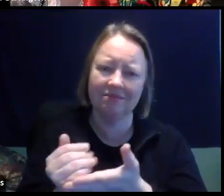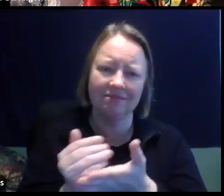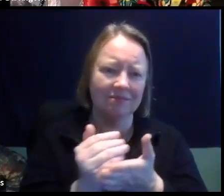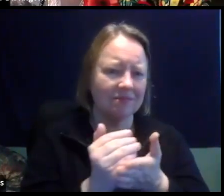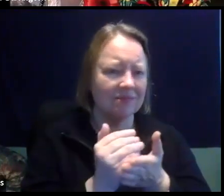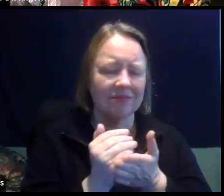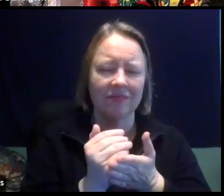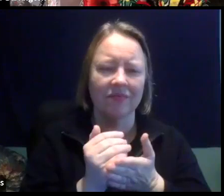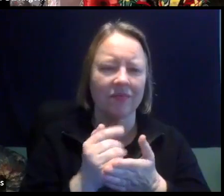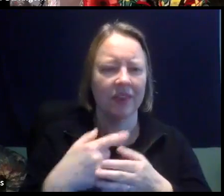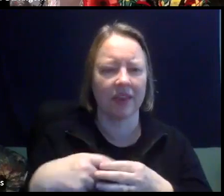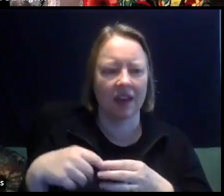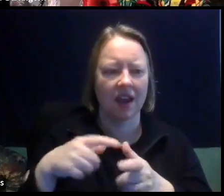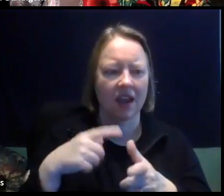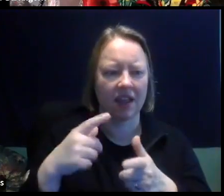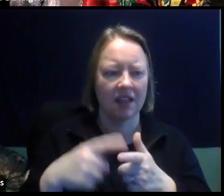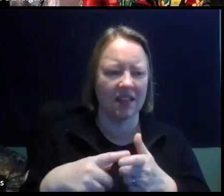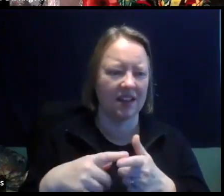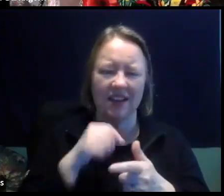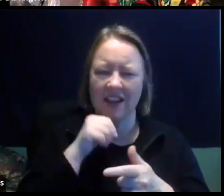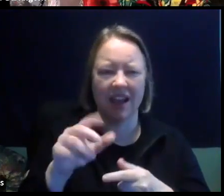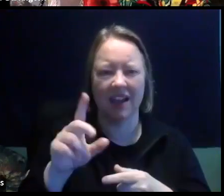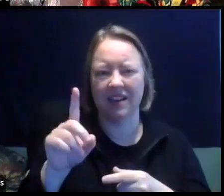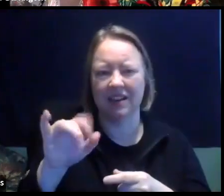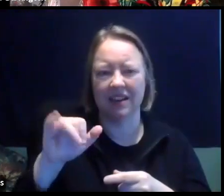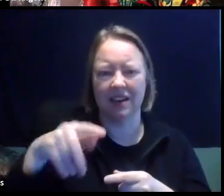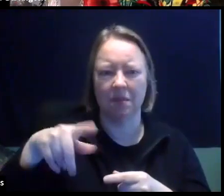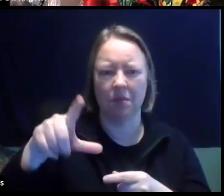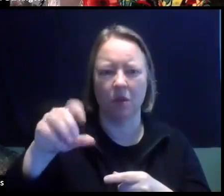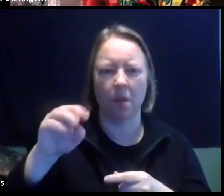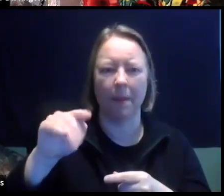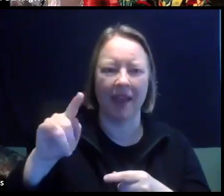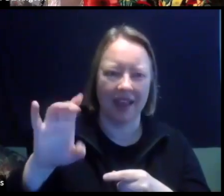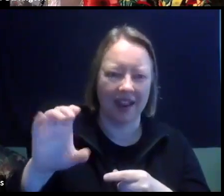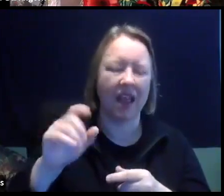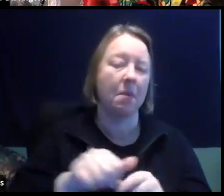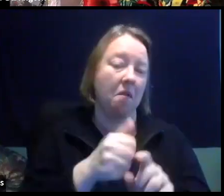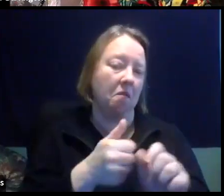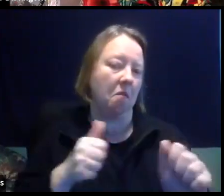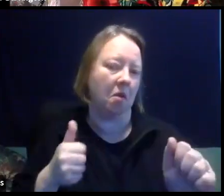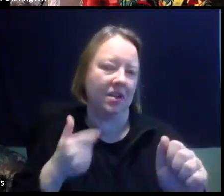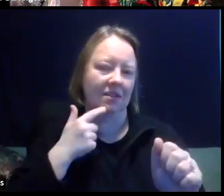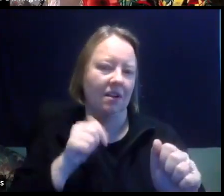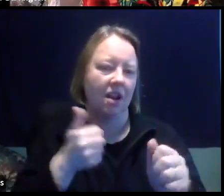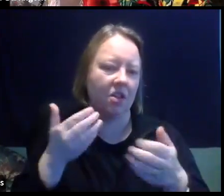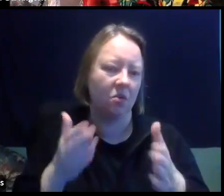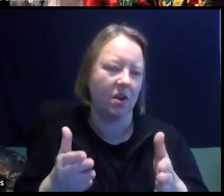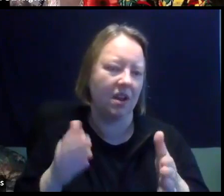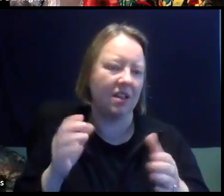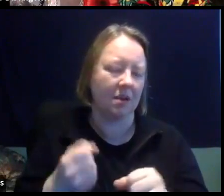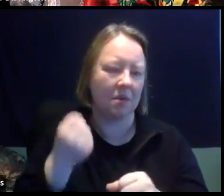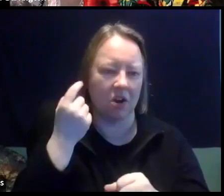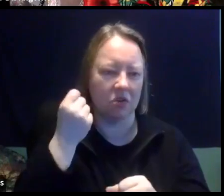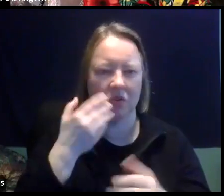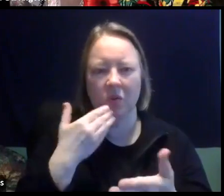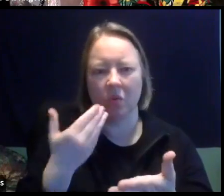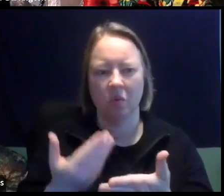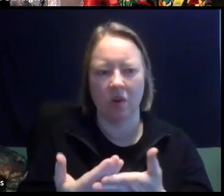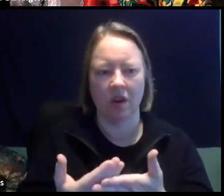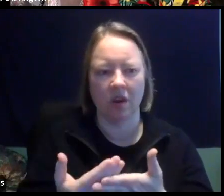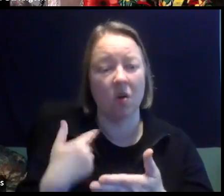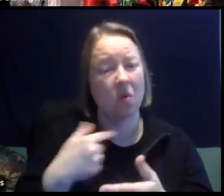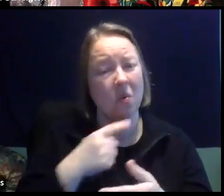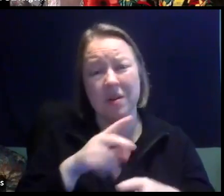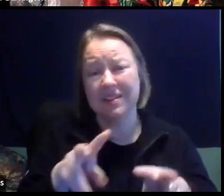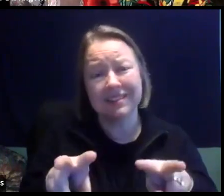in a tactful and diplomatic way, I'm avoiding saying it another way that could also be understood well. We're